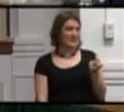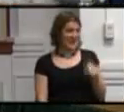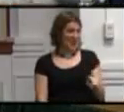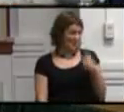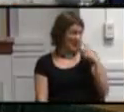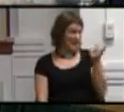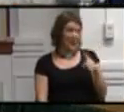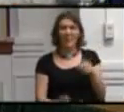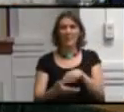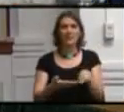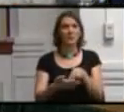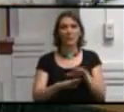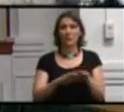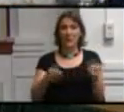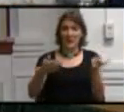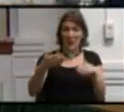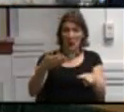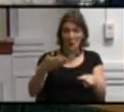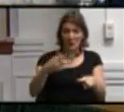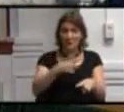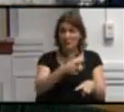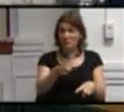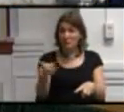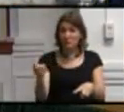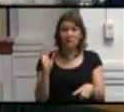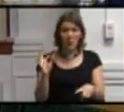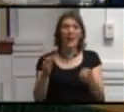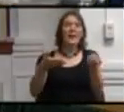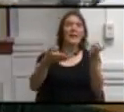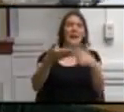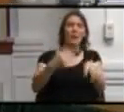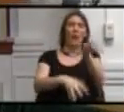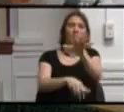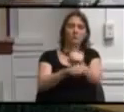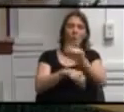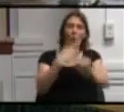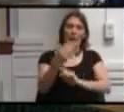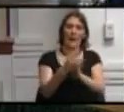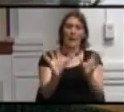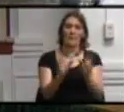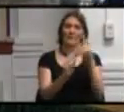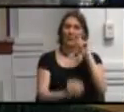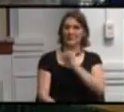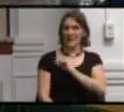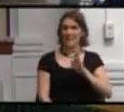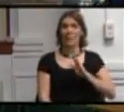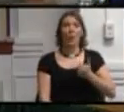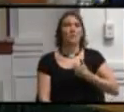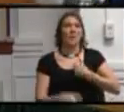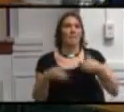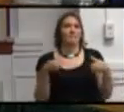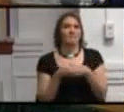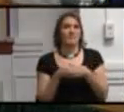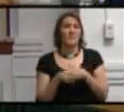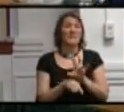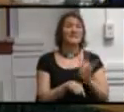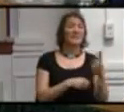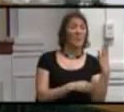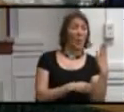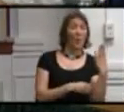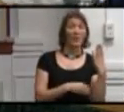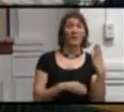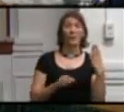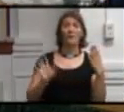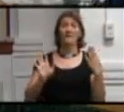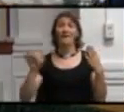Next week? Yeah, this week. Is everybody still around next week? Yeah, so next week maybe we can do an hour-long goal-setting meeting either at 7 or